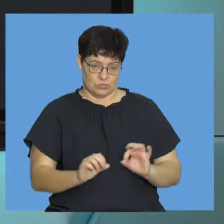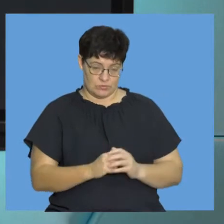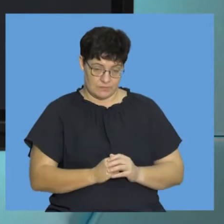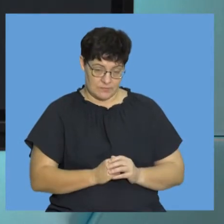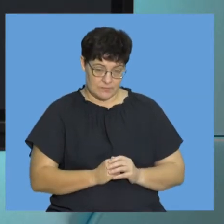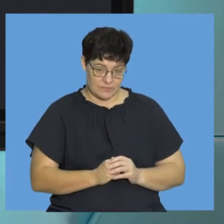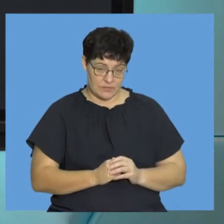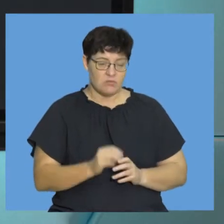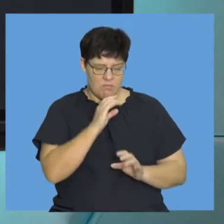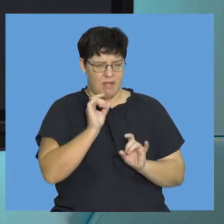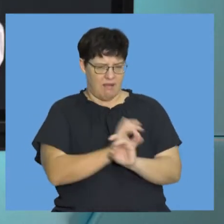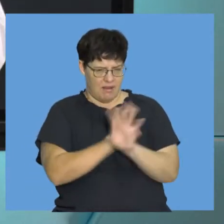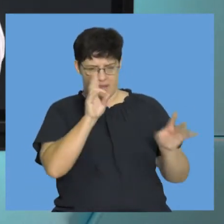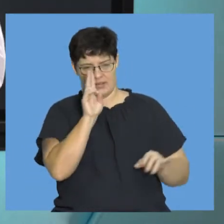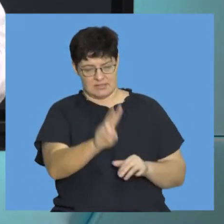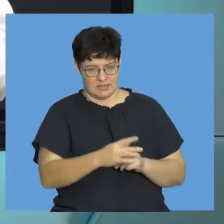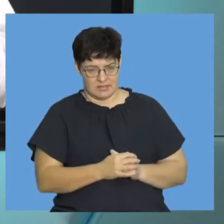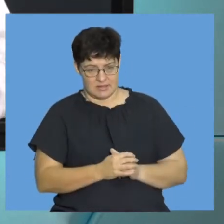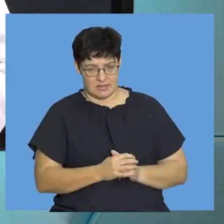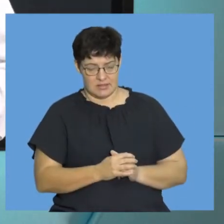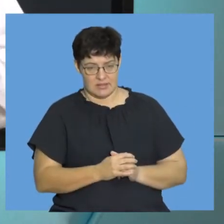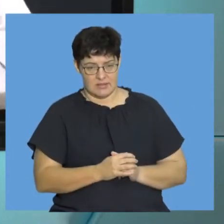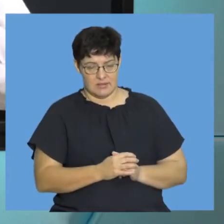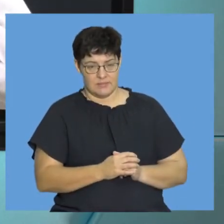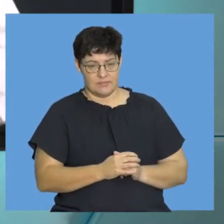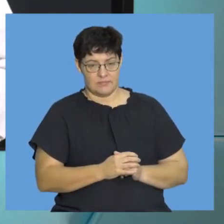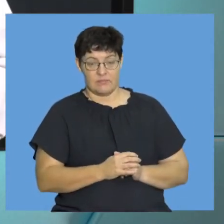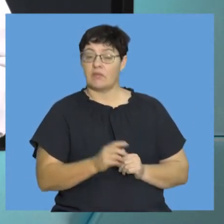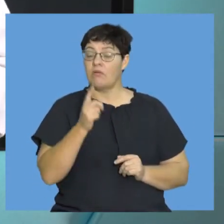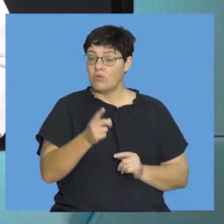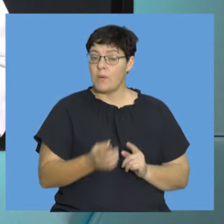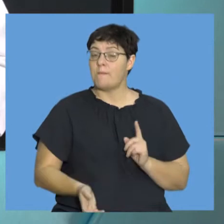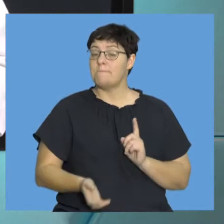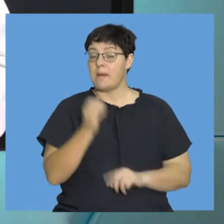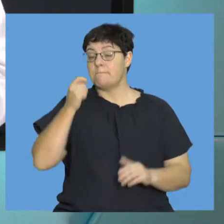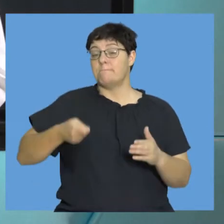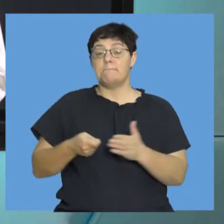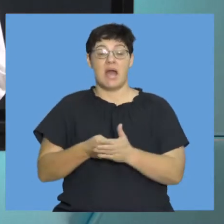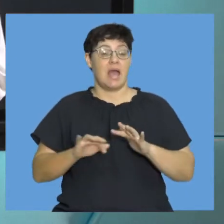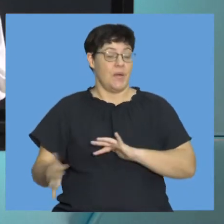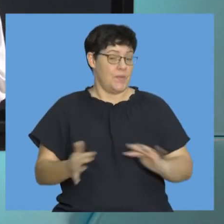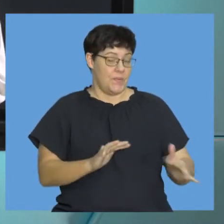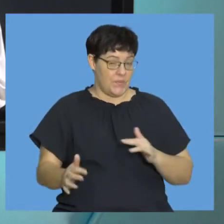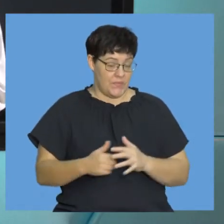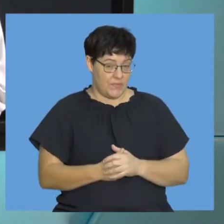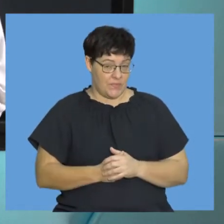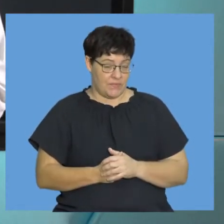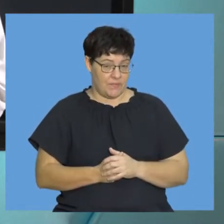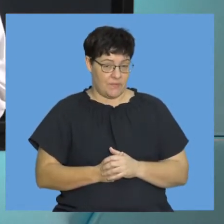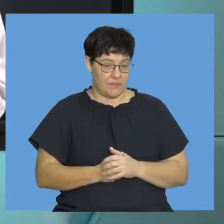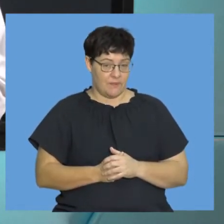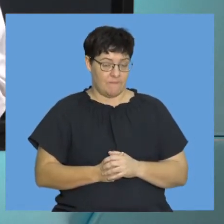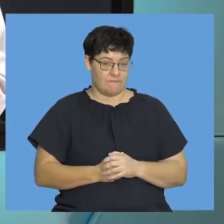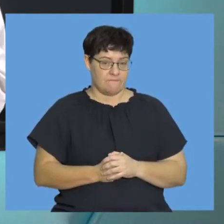here that in order to determine your purchases, you will also have to